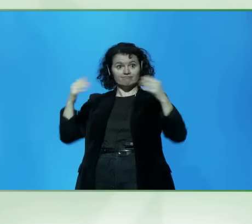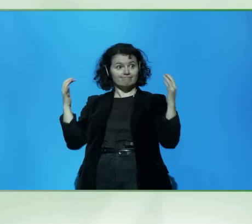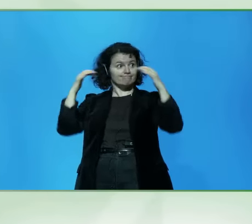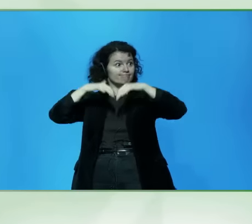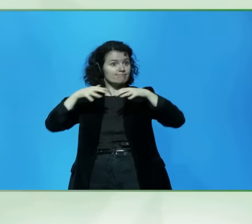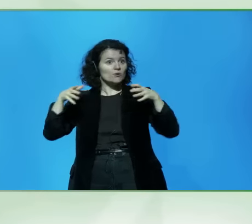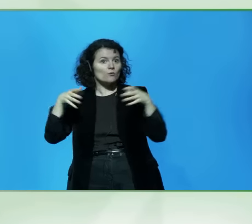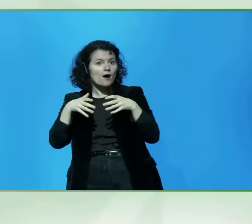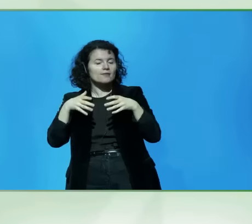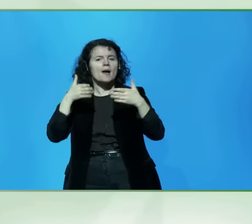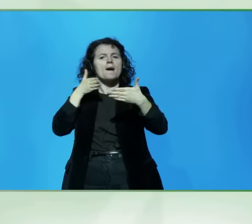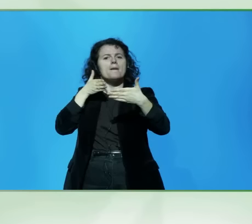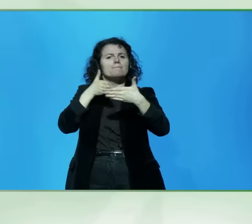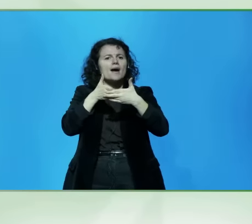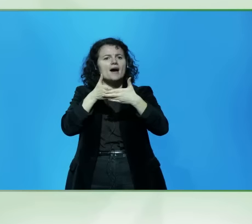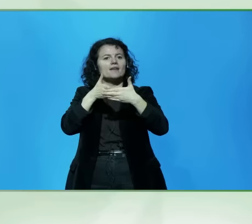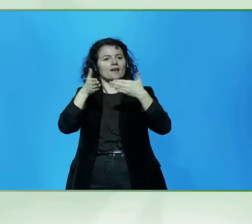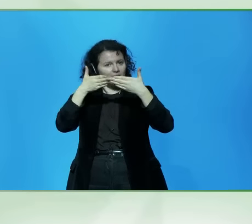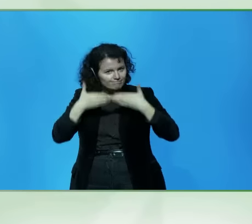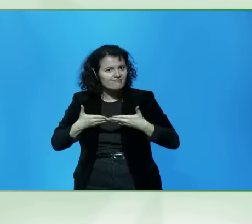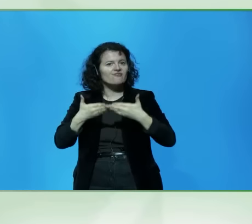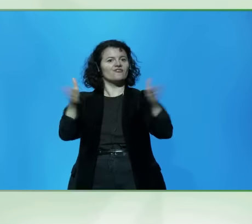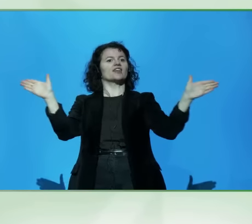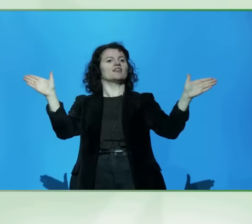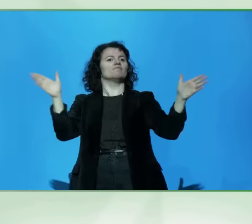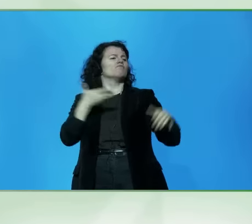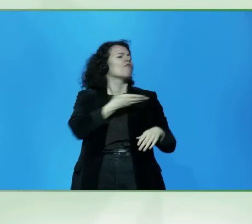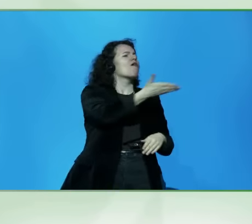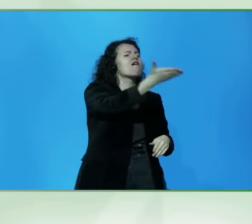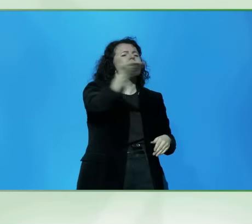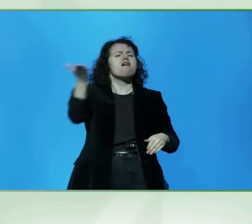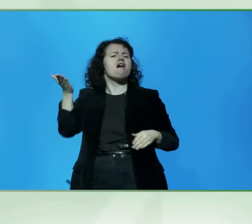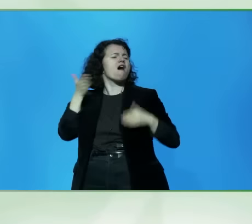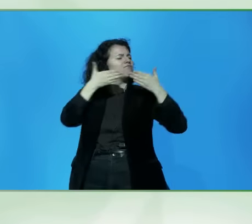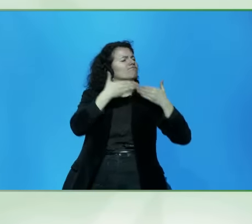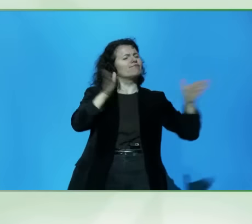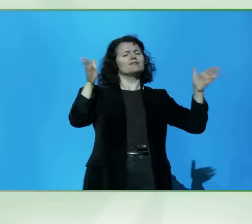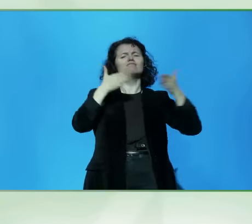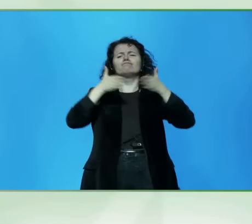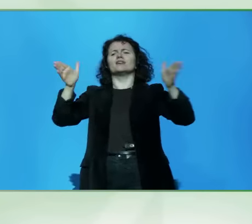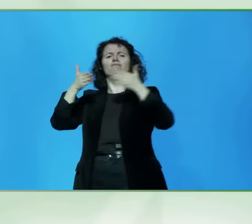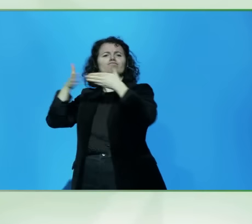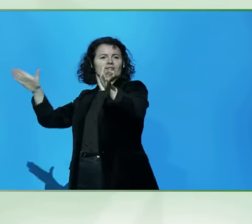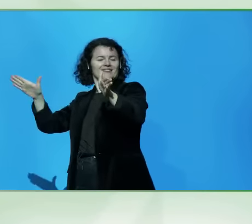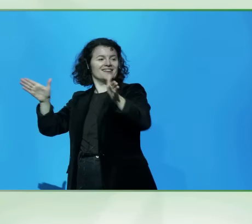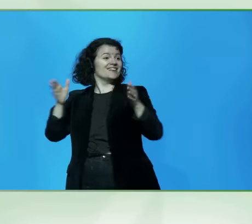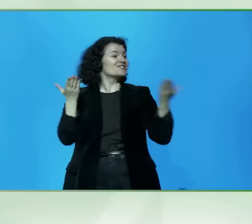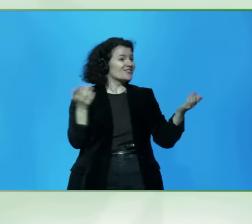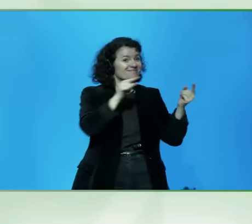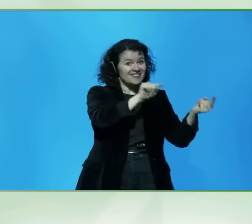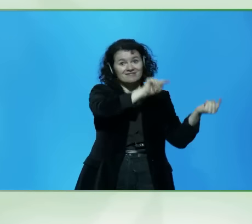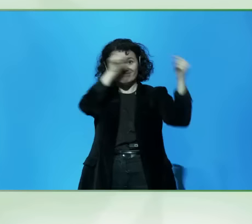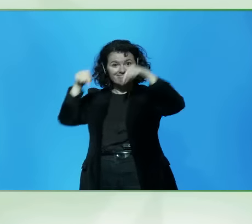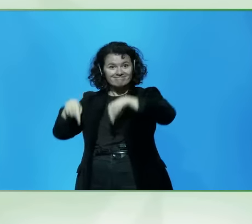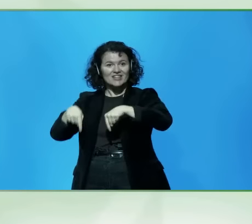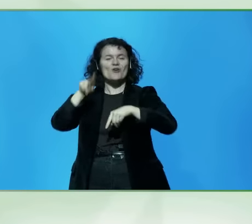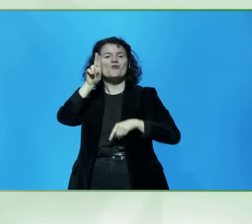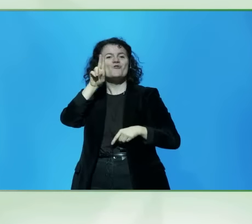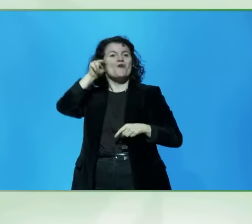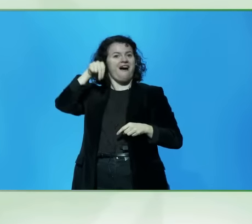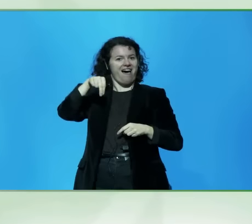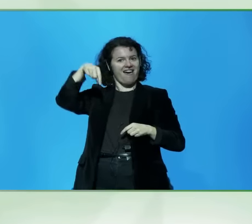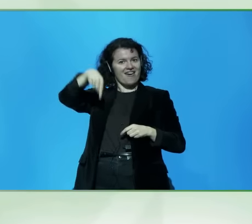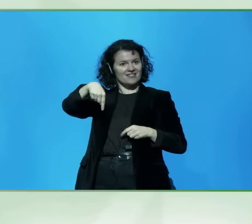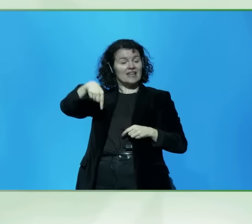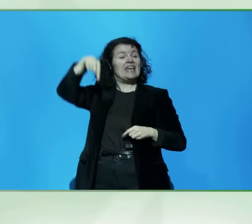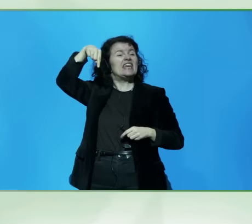and extremely grateful for having this space inside the United Nations, where we are counted, where we